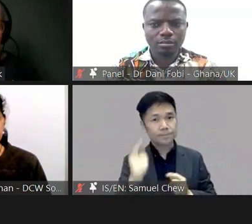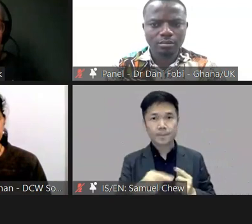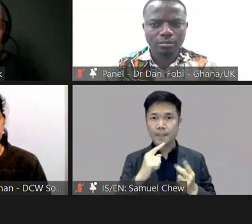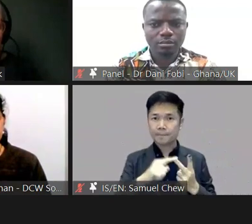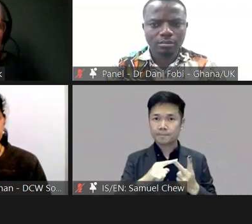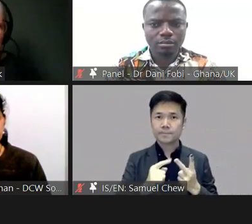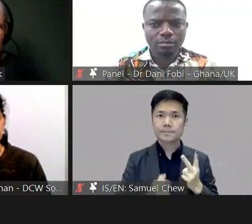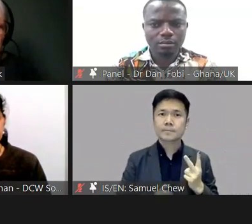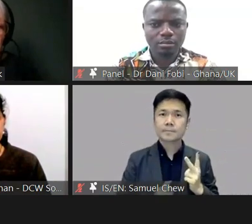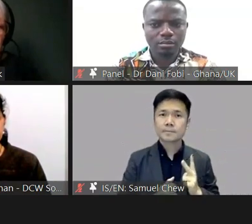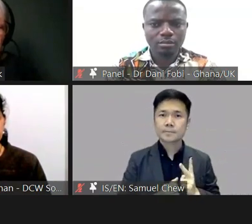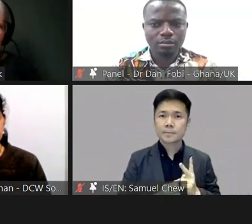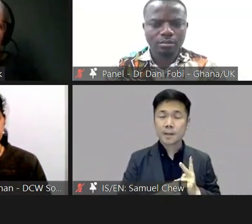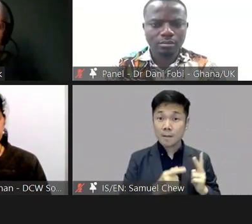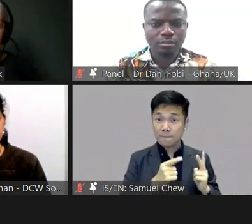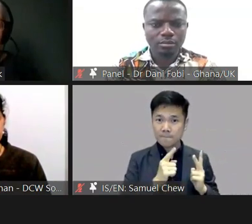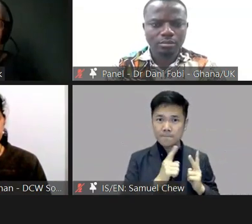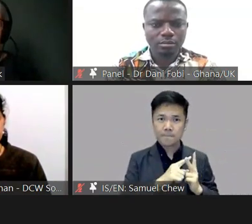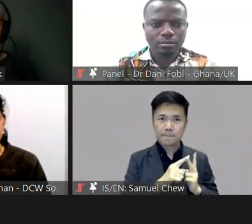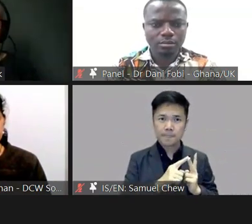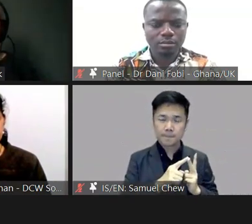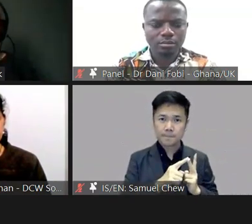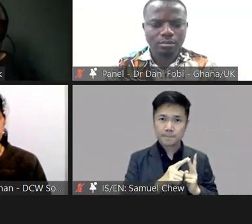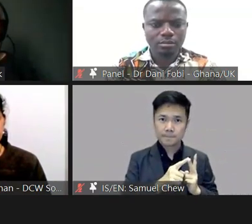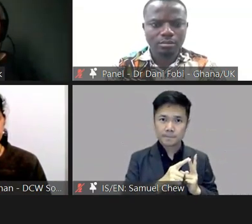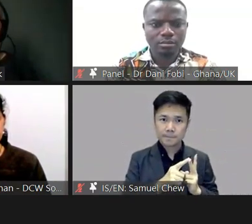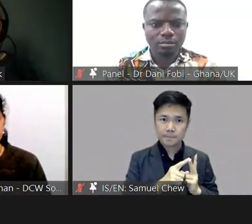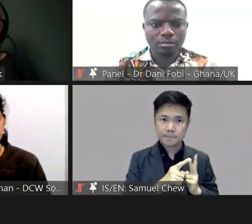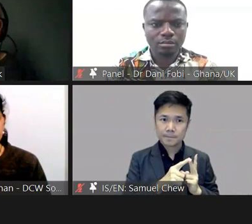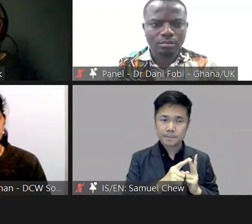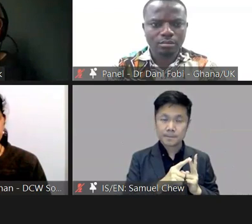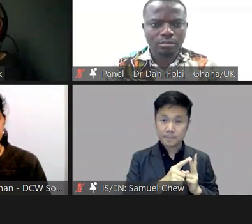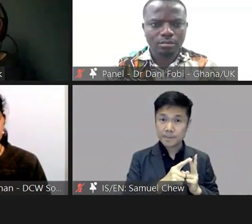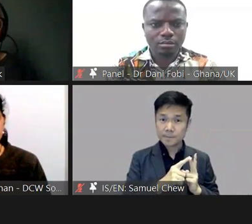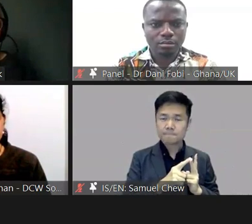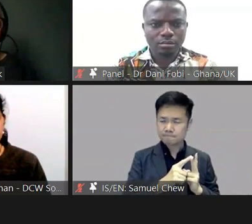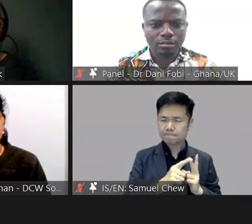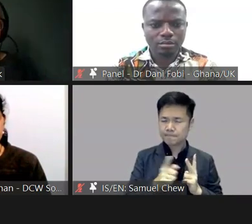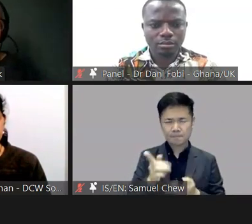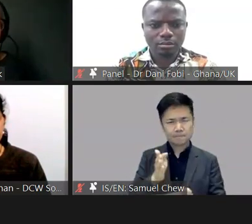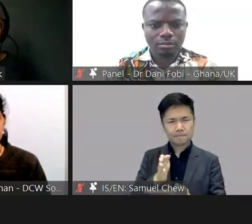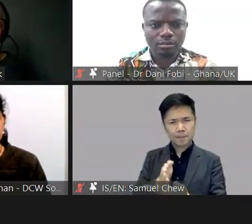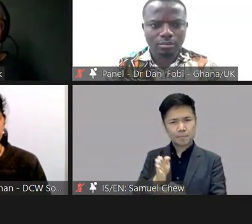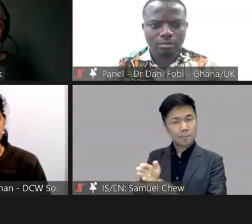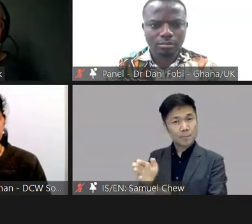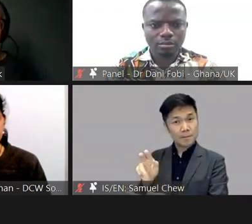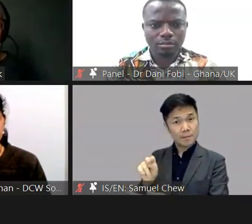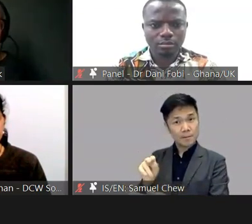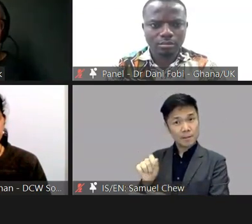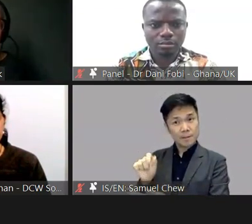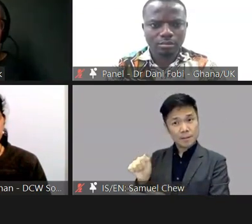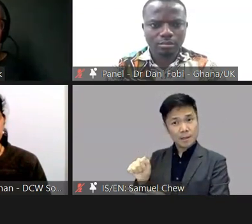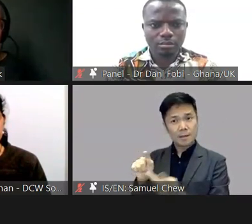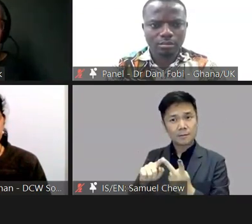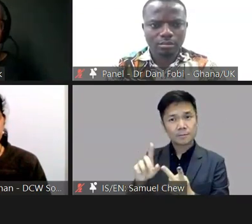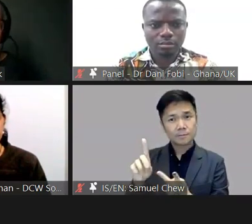give emphasis on the deaf role model that Nita and Danny already mentioned,